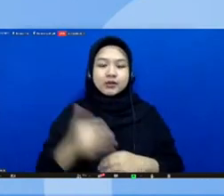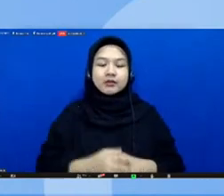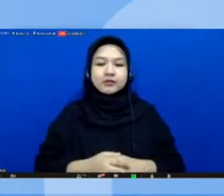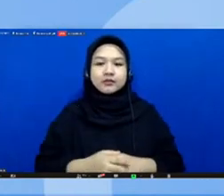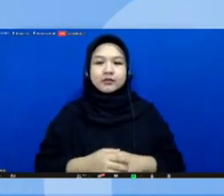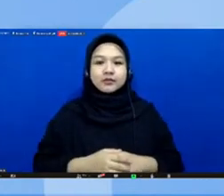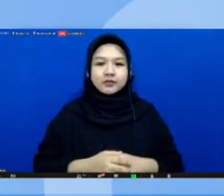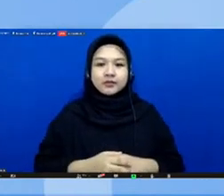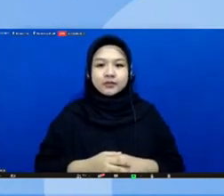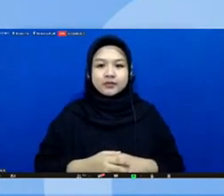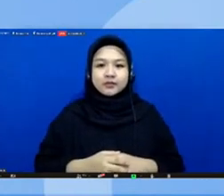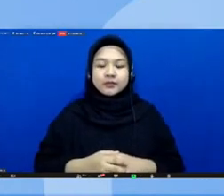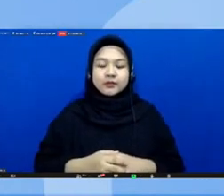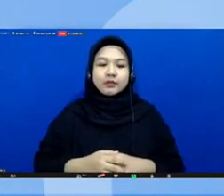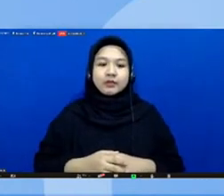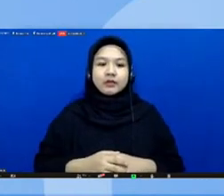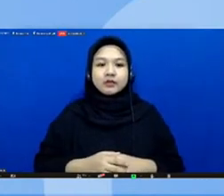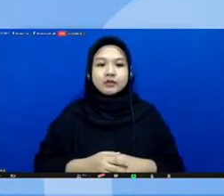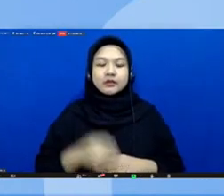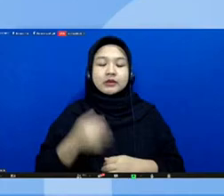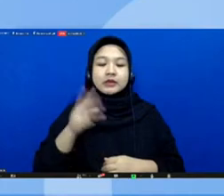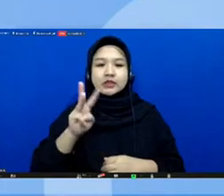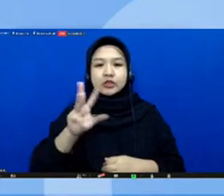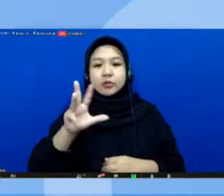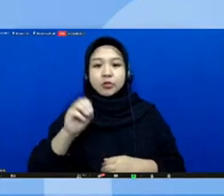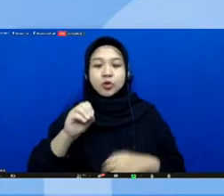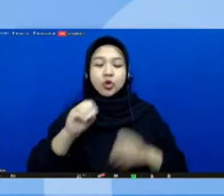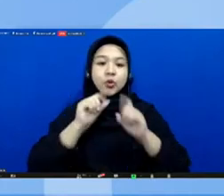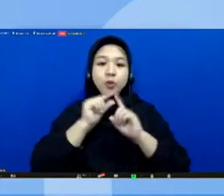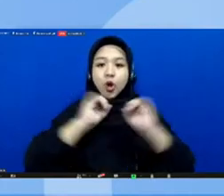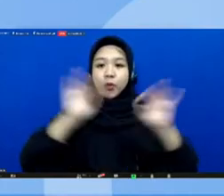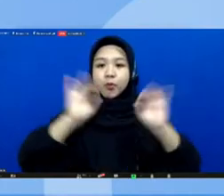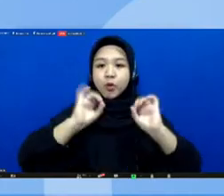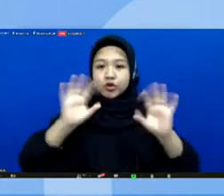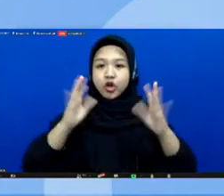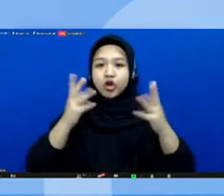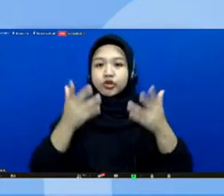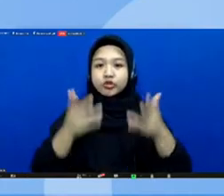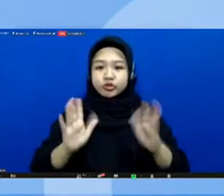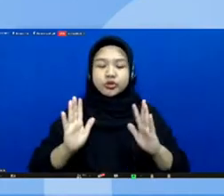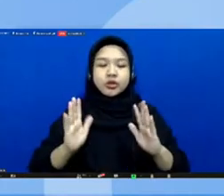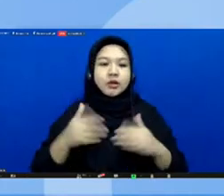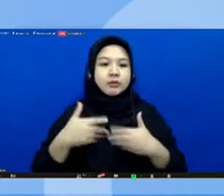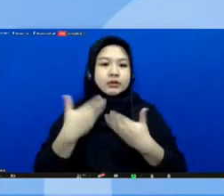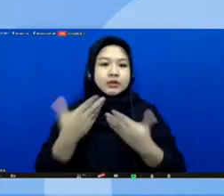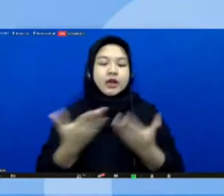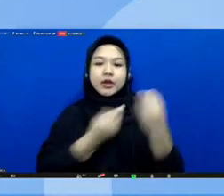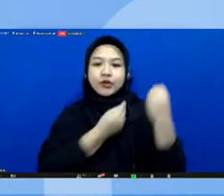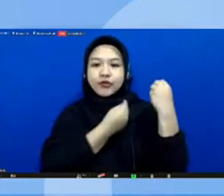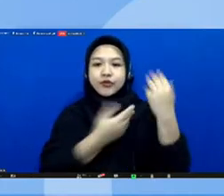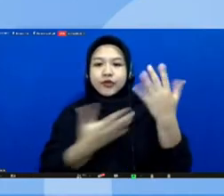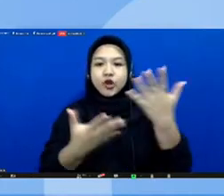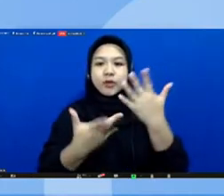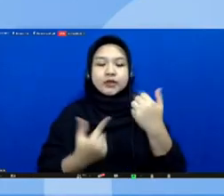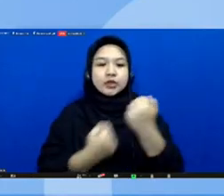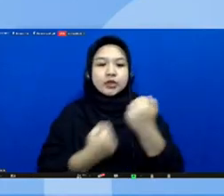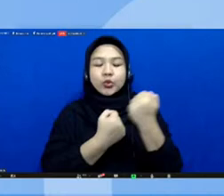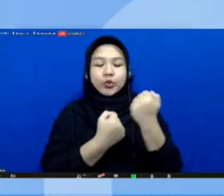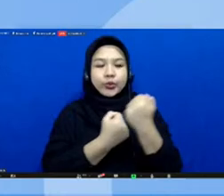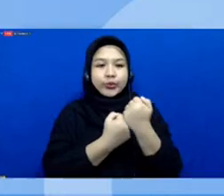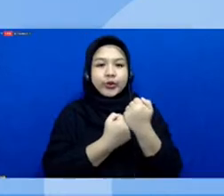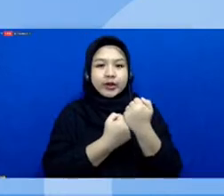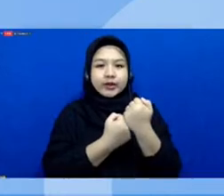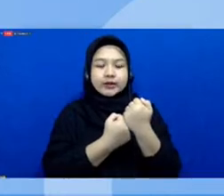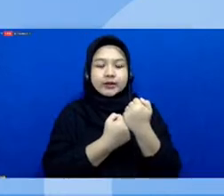field coordinators provided COVID-19 prevention, social support information, correcting misunderstandings, listening